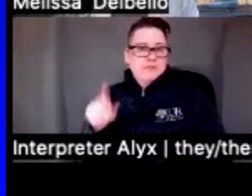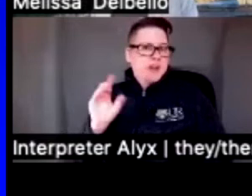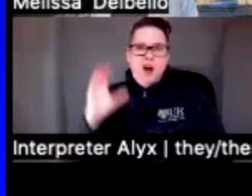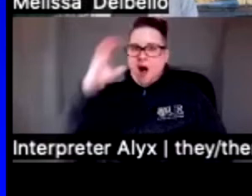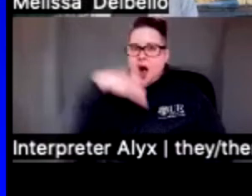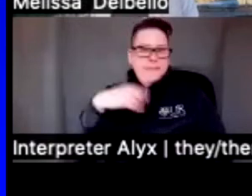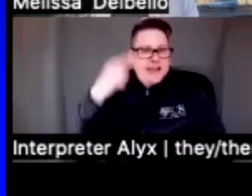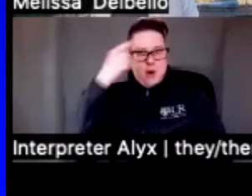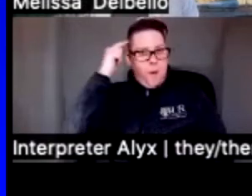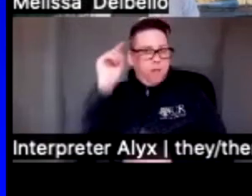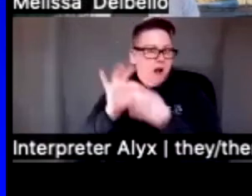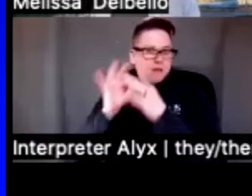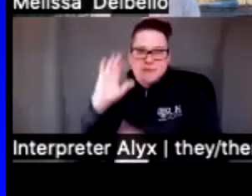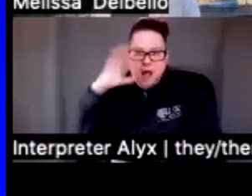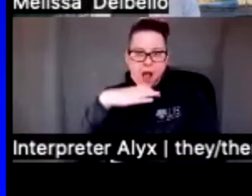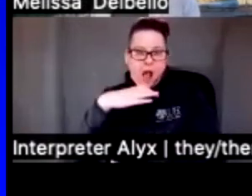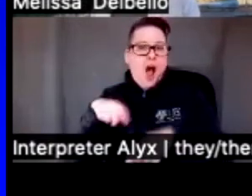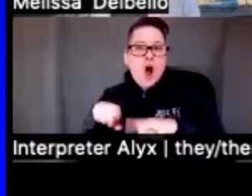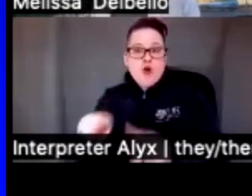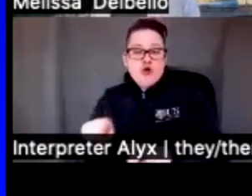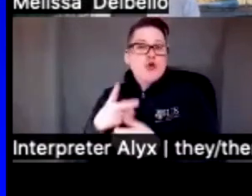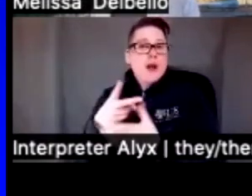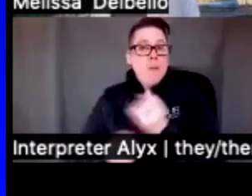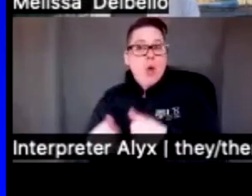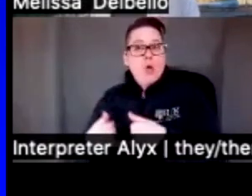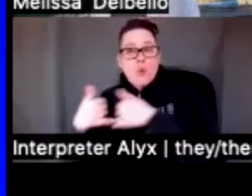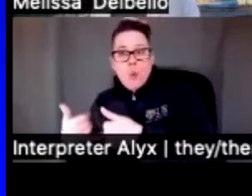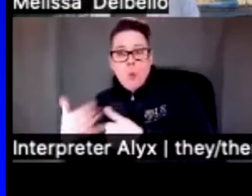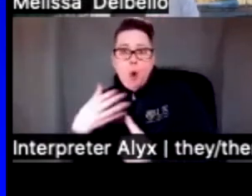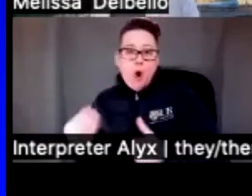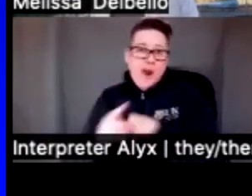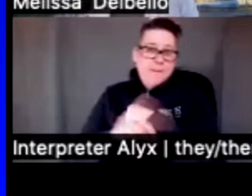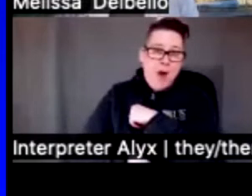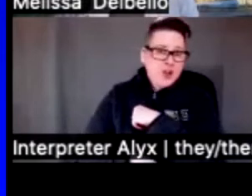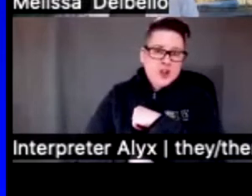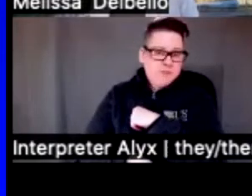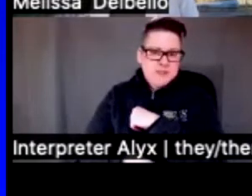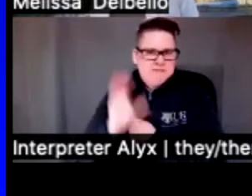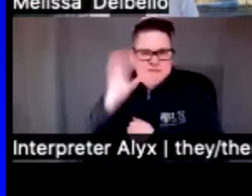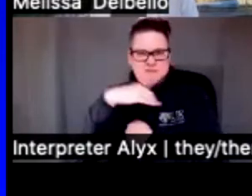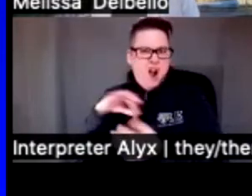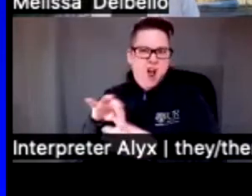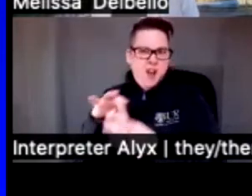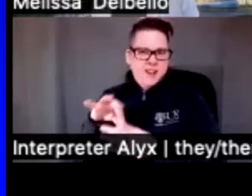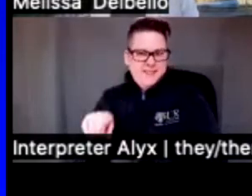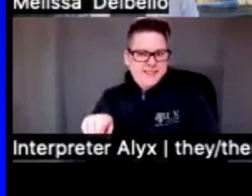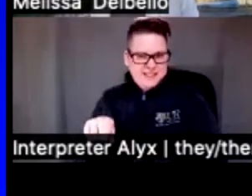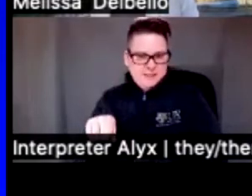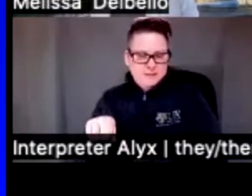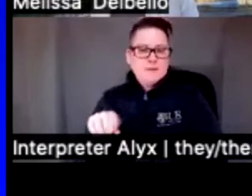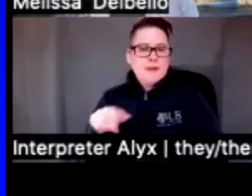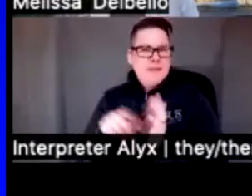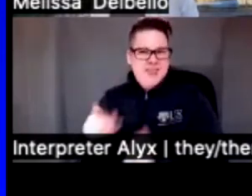abnormal connectivity during both reward and loss or punishment. And so they